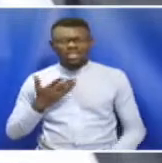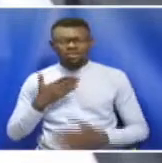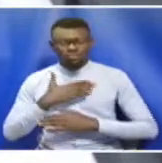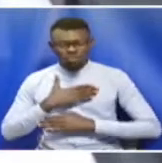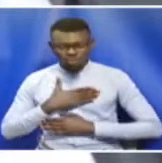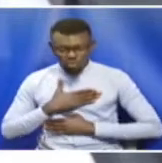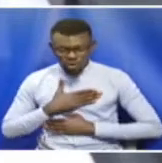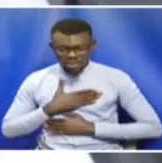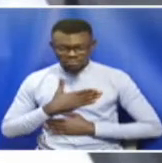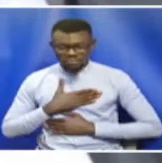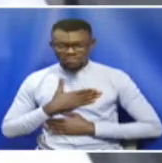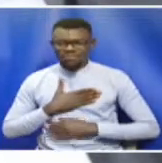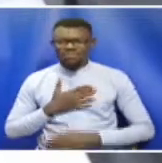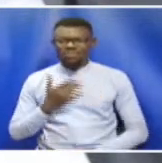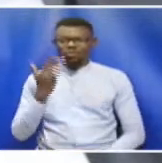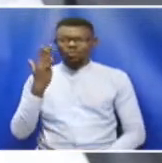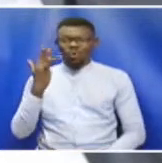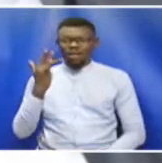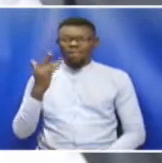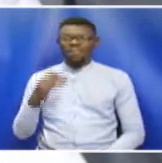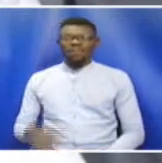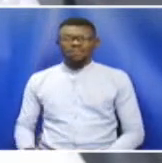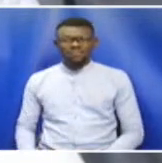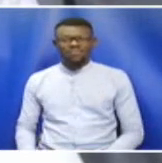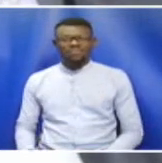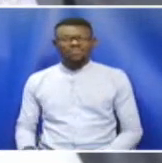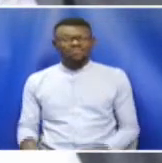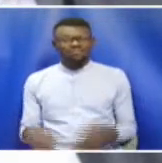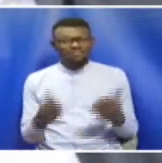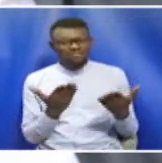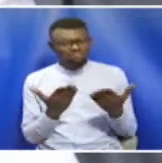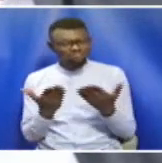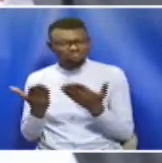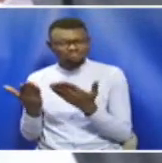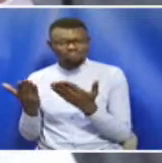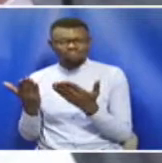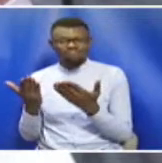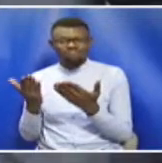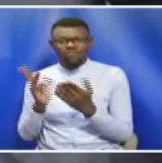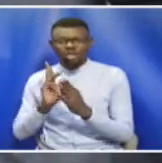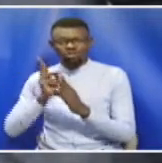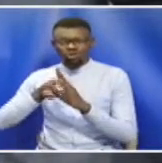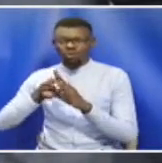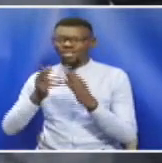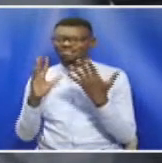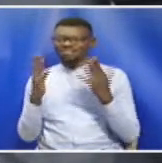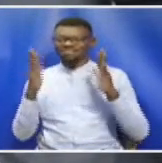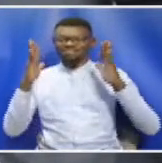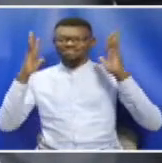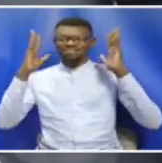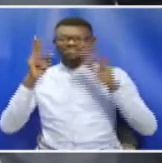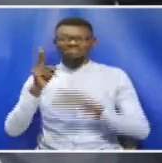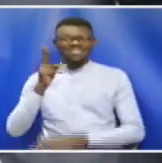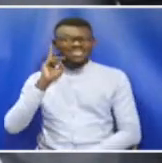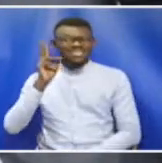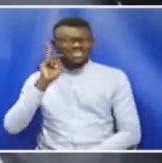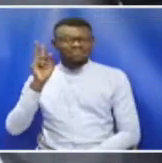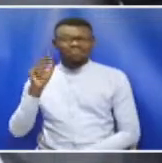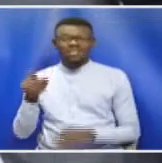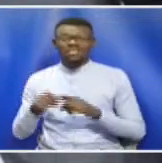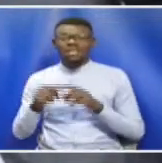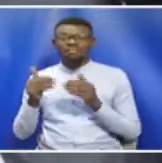to be called upon to attend that function in Kisii. And then the following day, I was also